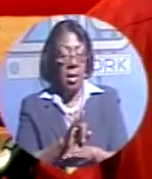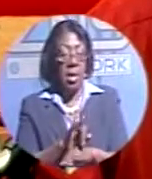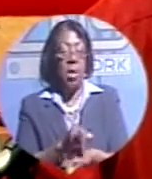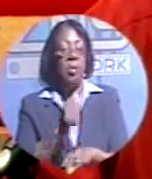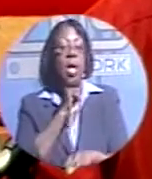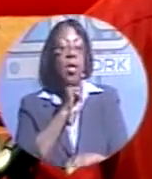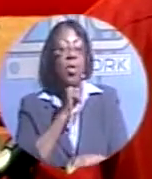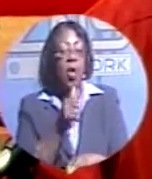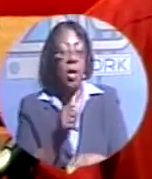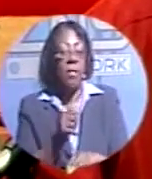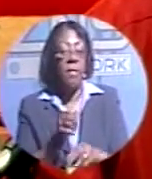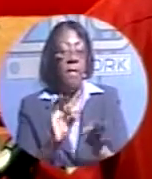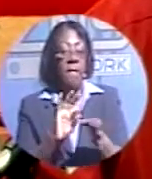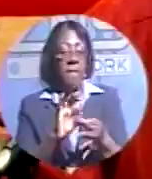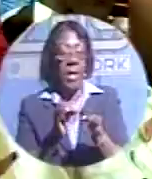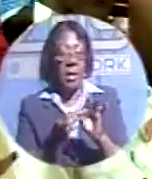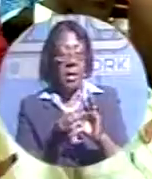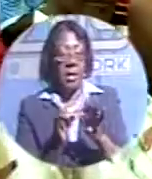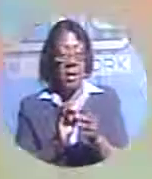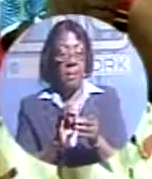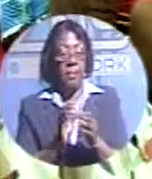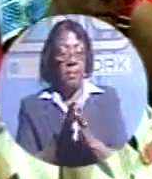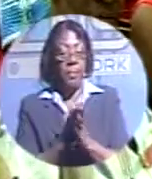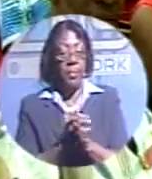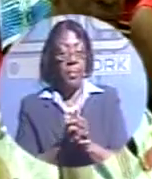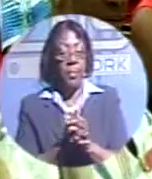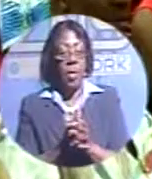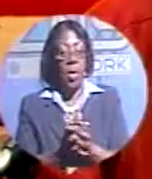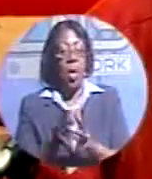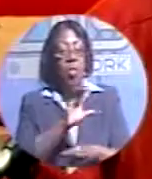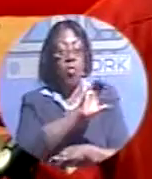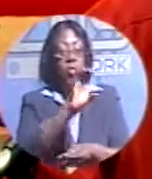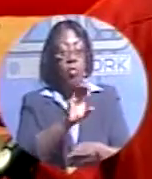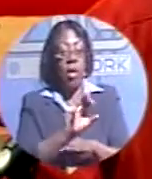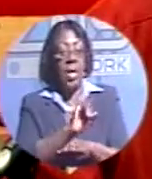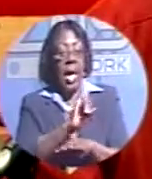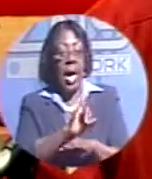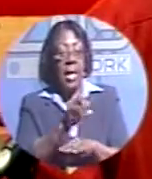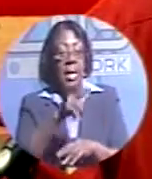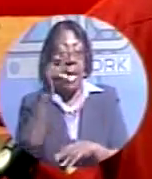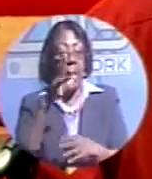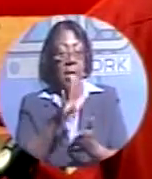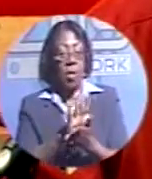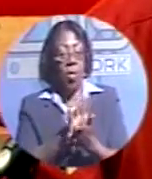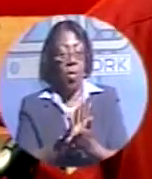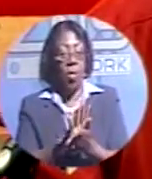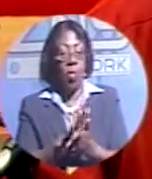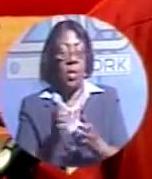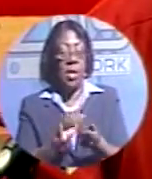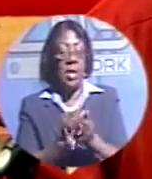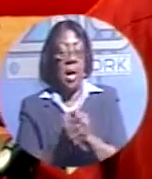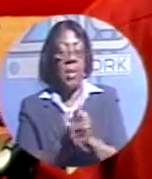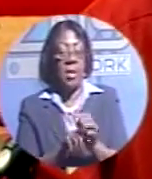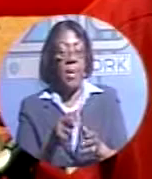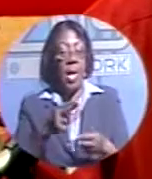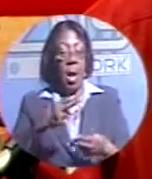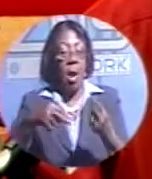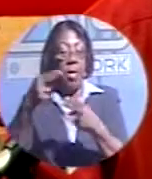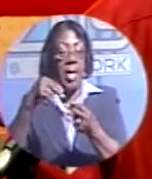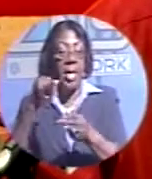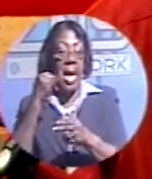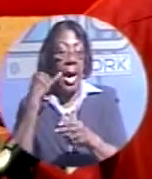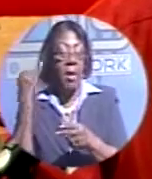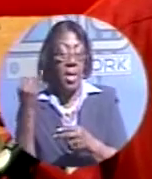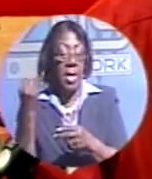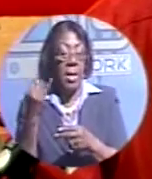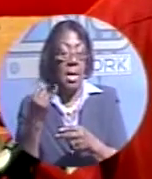teachers vulnerable to the elements. The Crooked Island High School was extensively damaged by Hurricane Irene. Funding